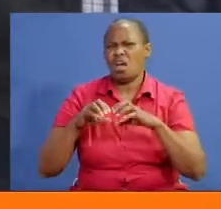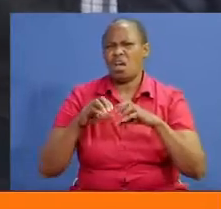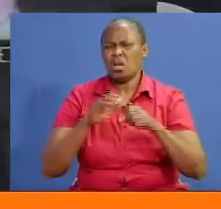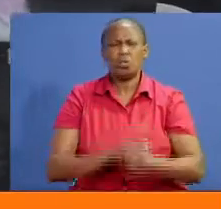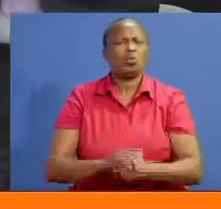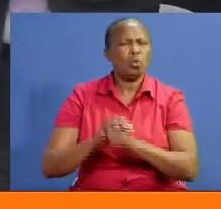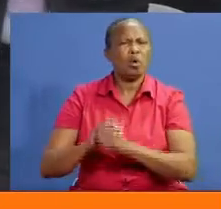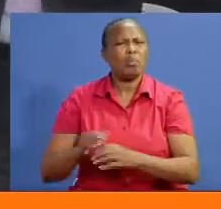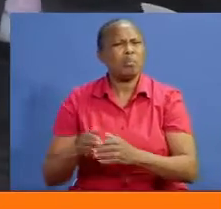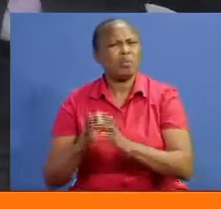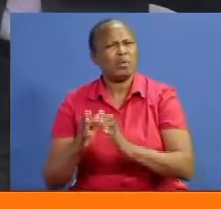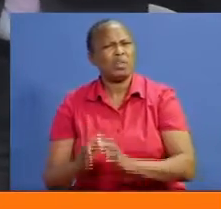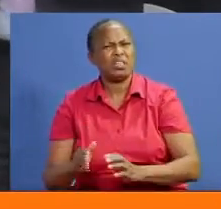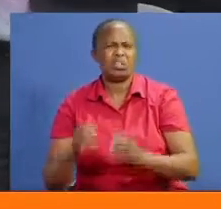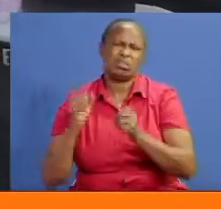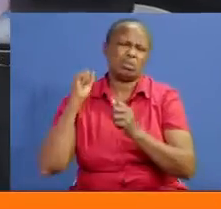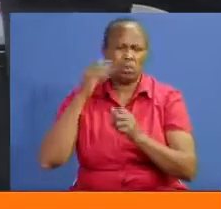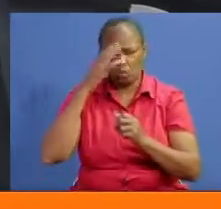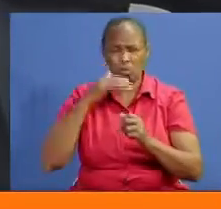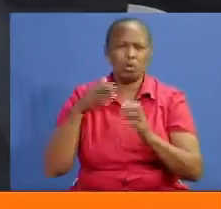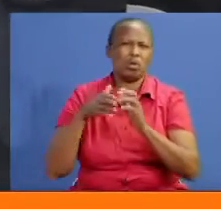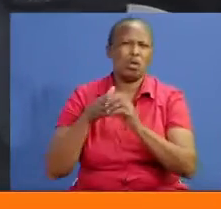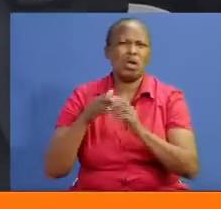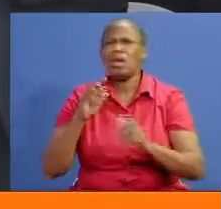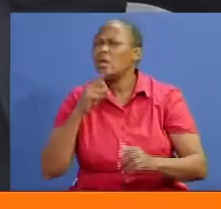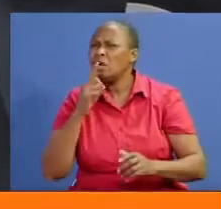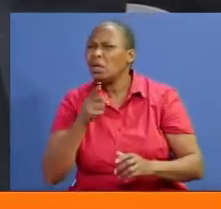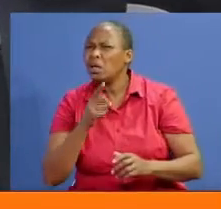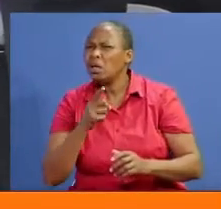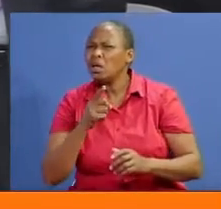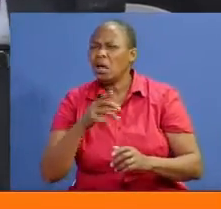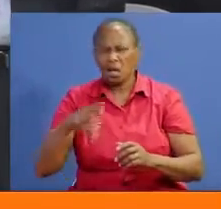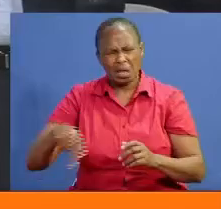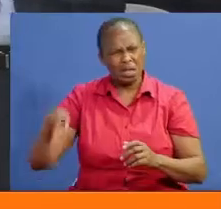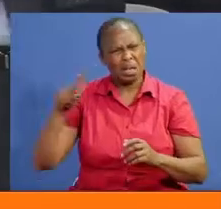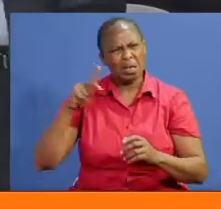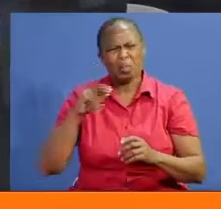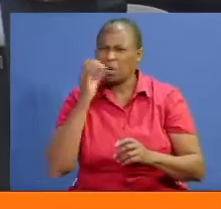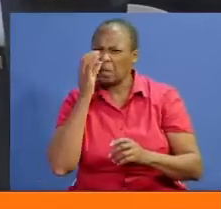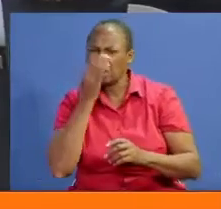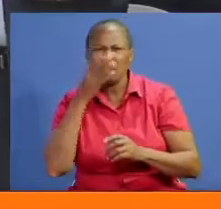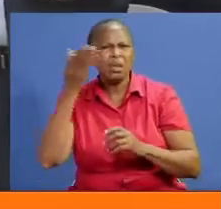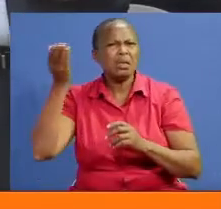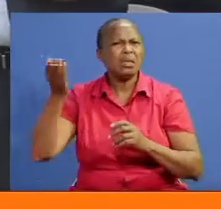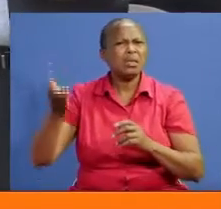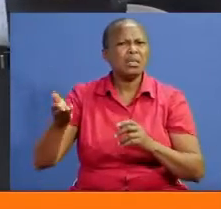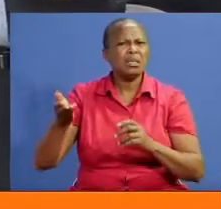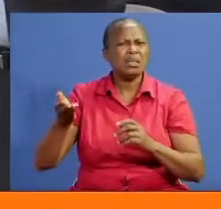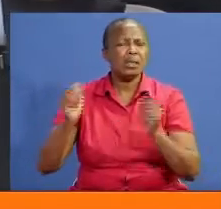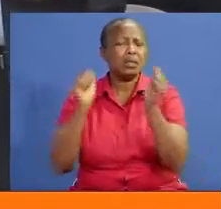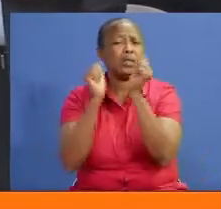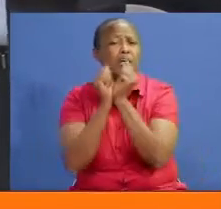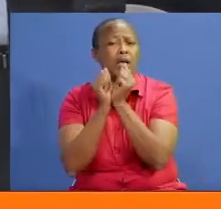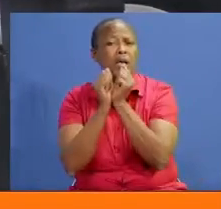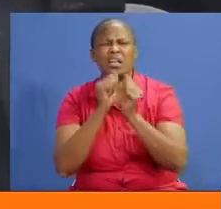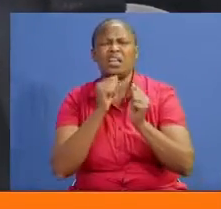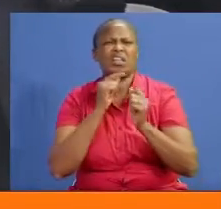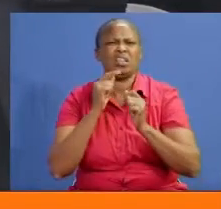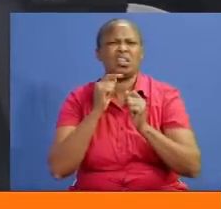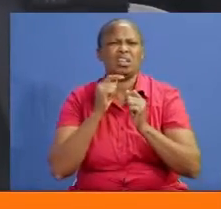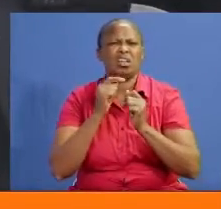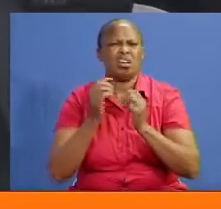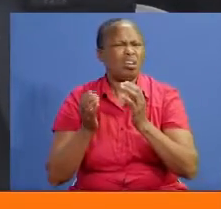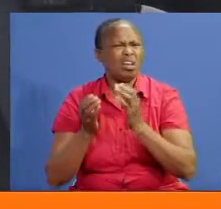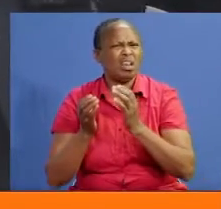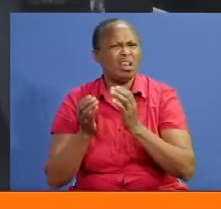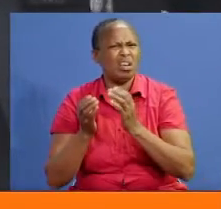system. This comes a day after Mathira MP Rigathi Gachagua was arrested by detectives, a move that Kiunjuri has termed unfair, owing to the